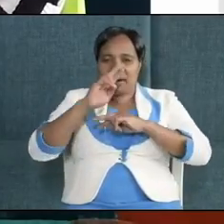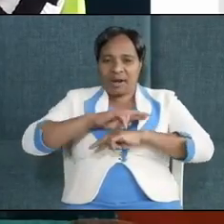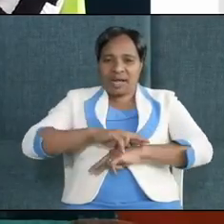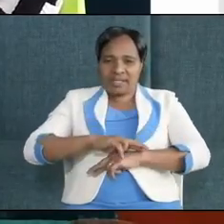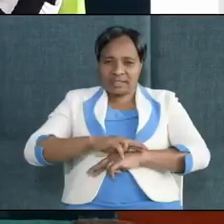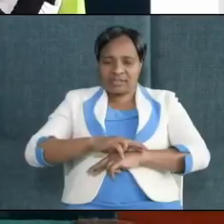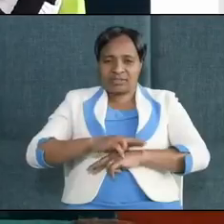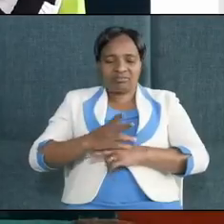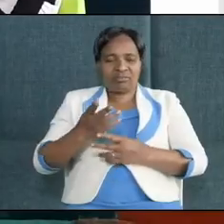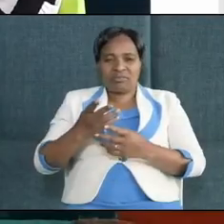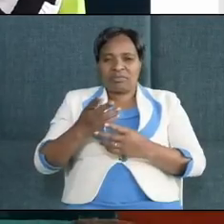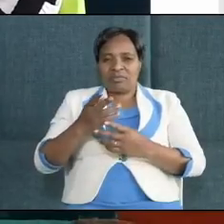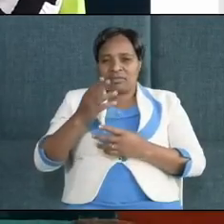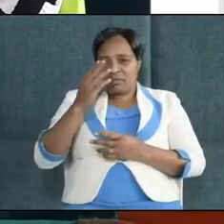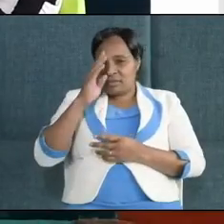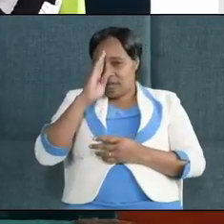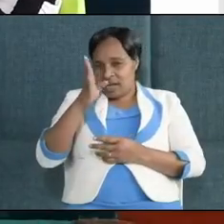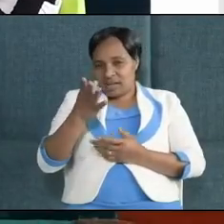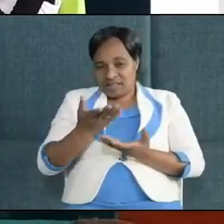Monday?